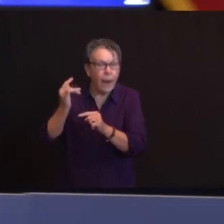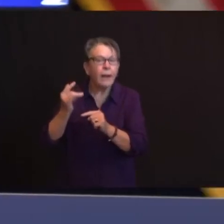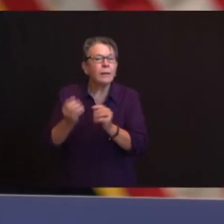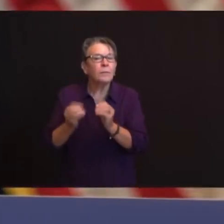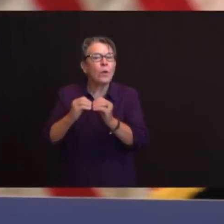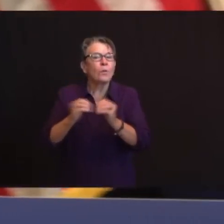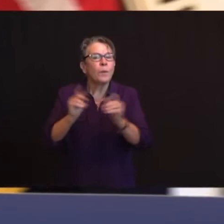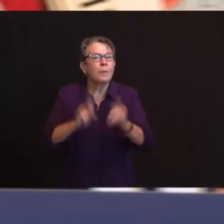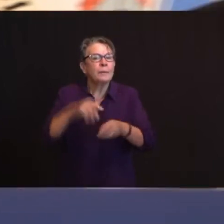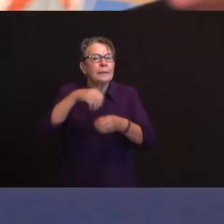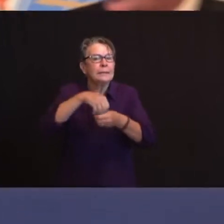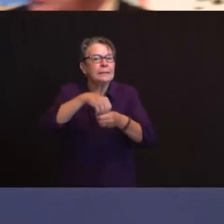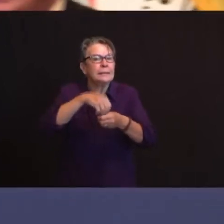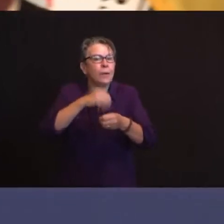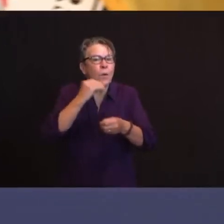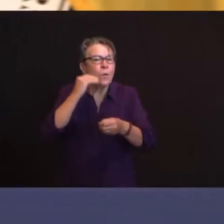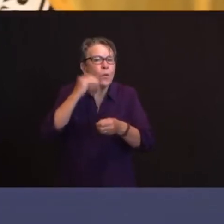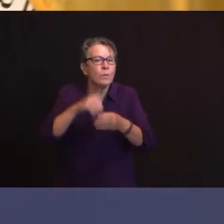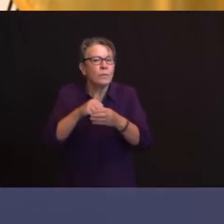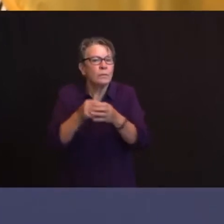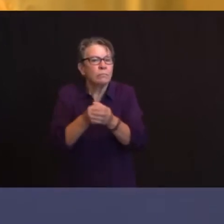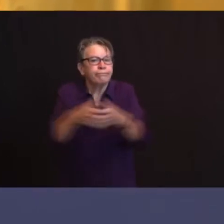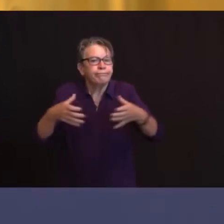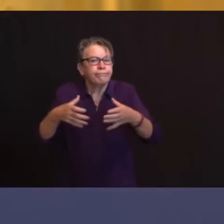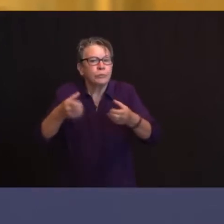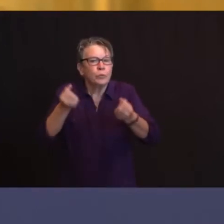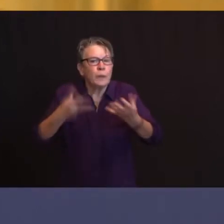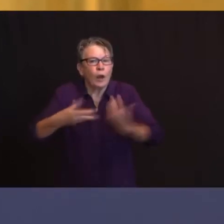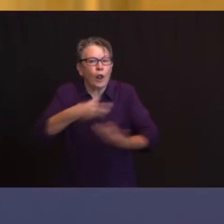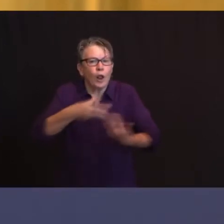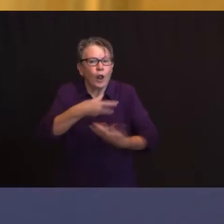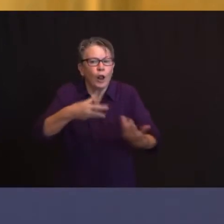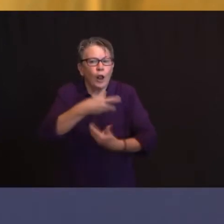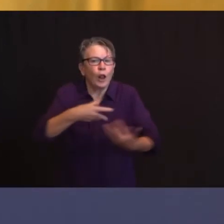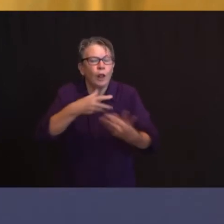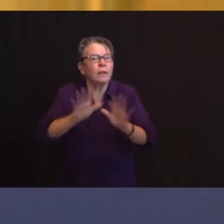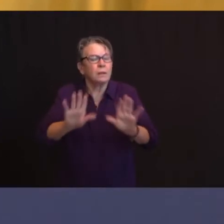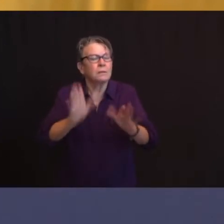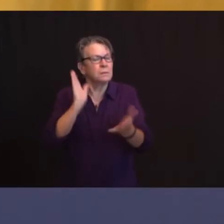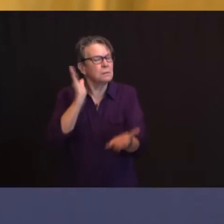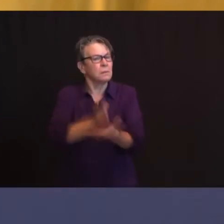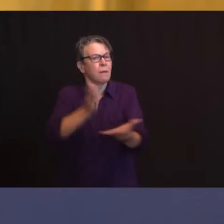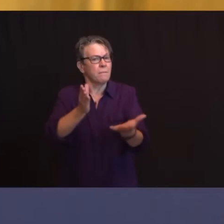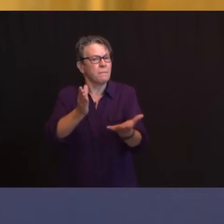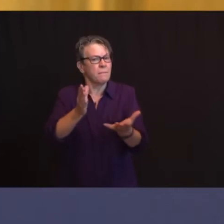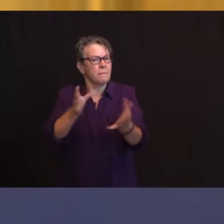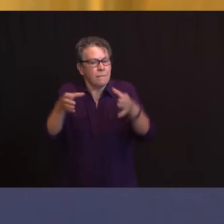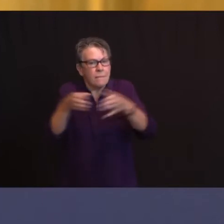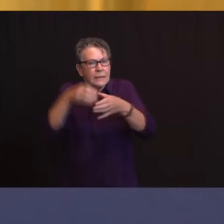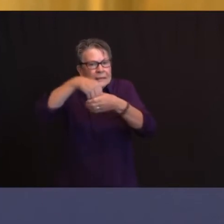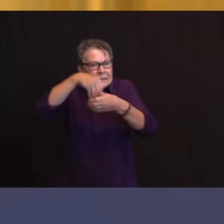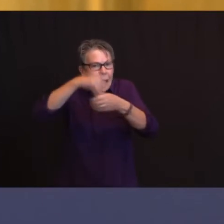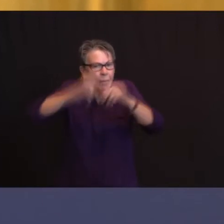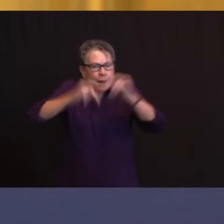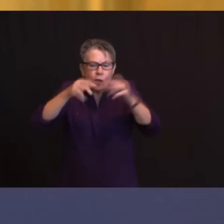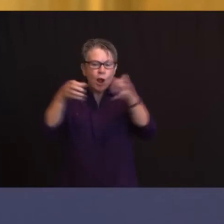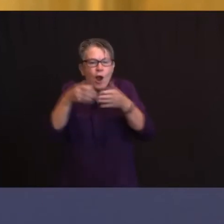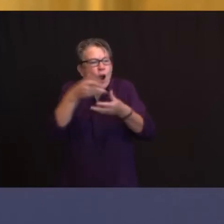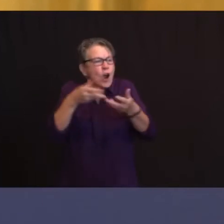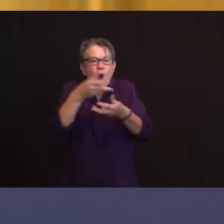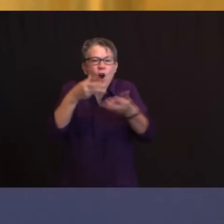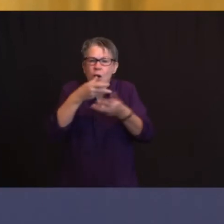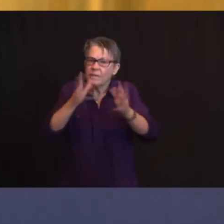done it. Ron Klain is the one who gave me the oomph early on with Ebola. He said, I know what your models are telling